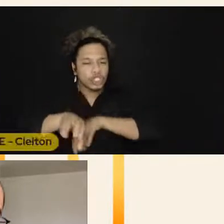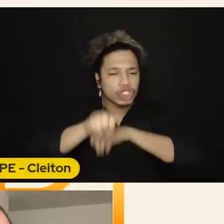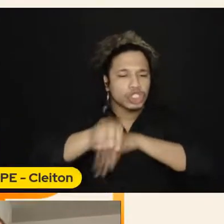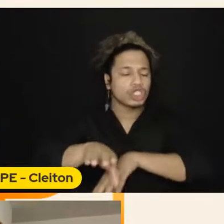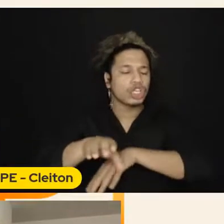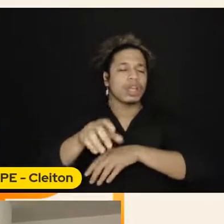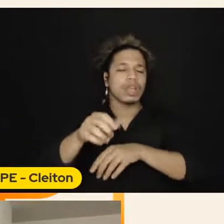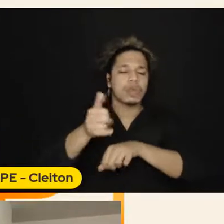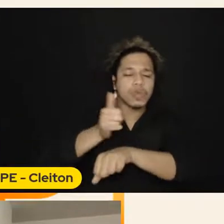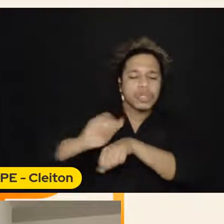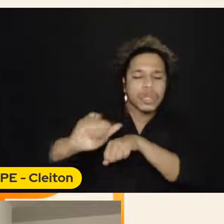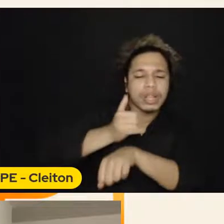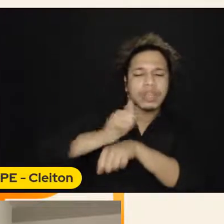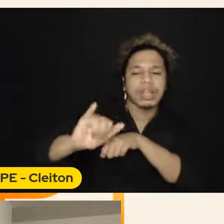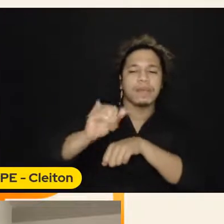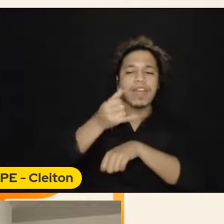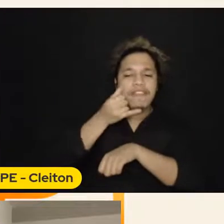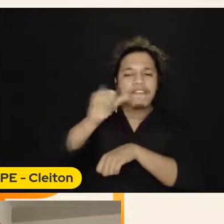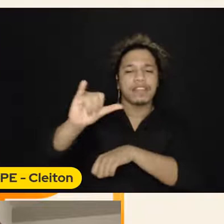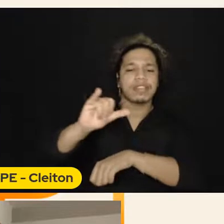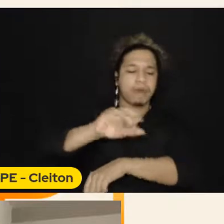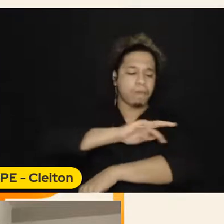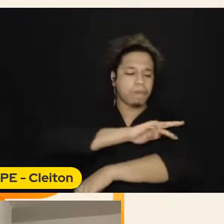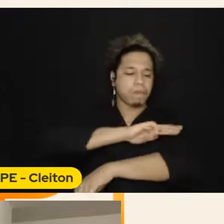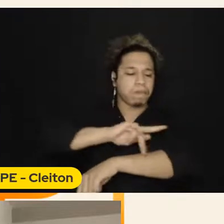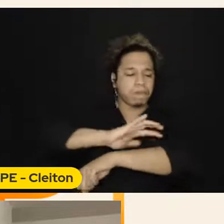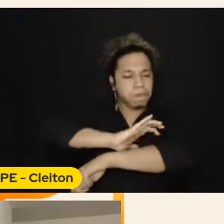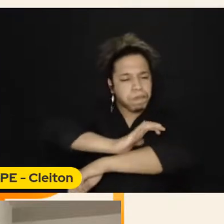address racism that is embedded in